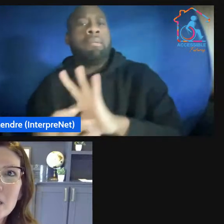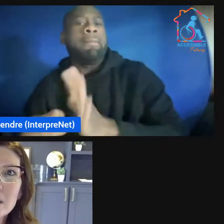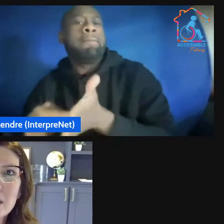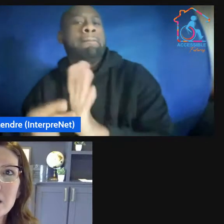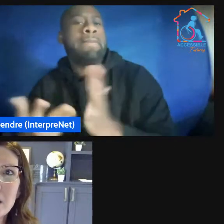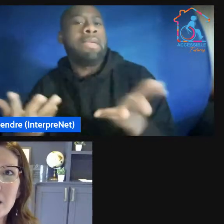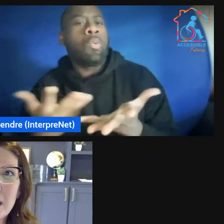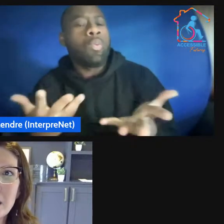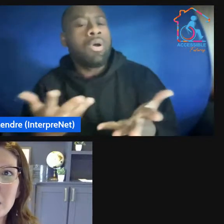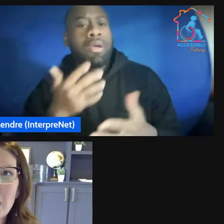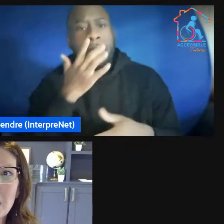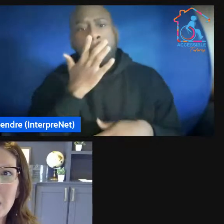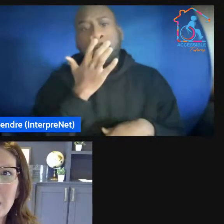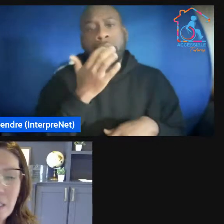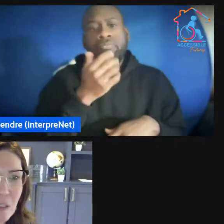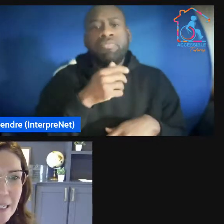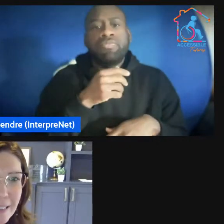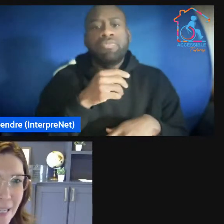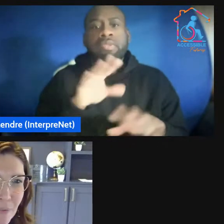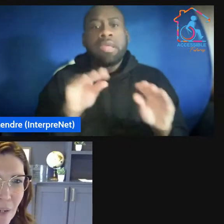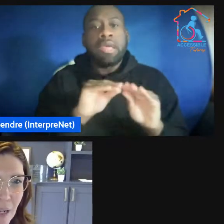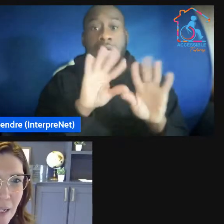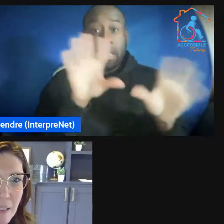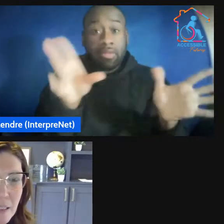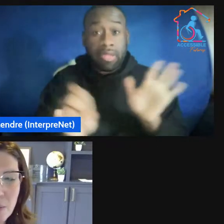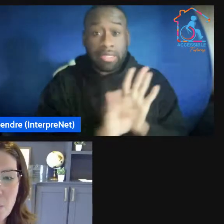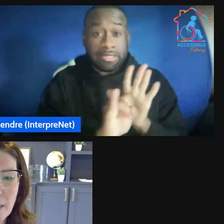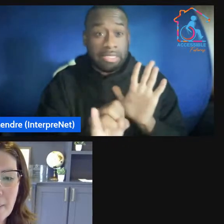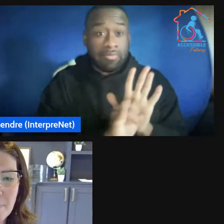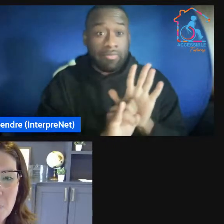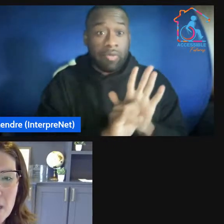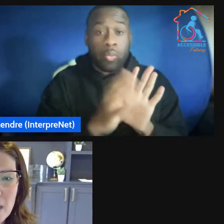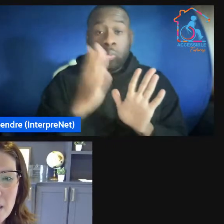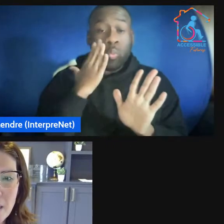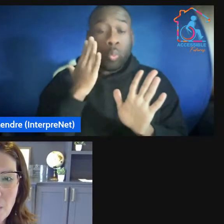It translates to things being clearly identified, to